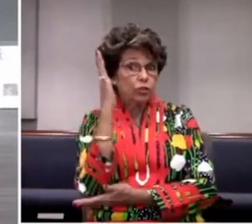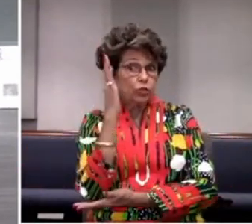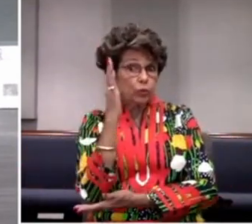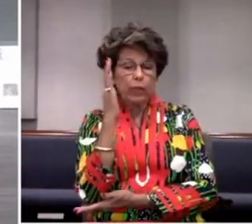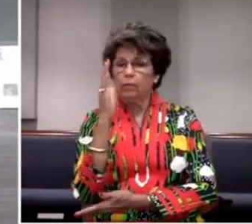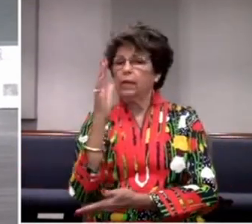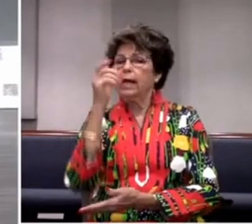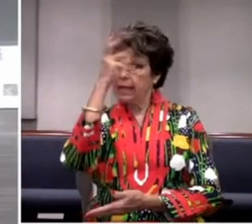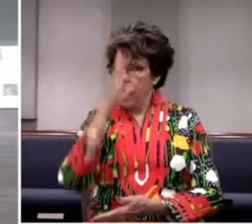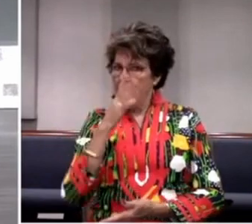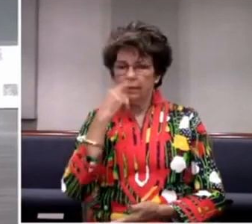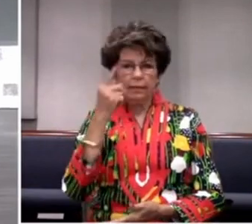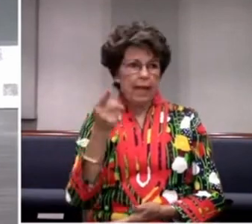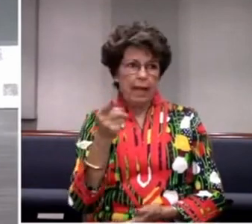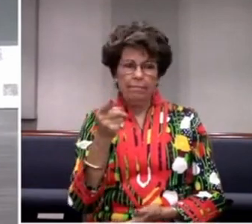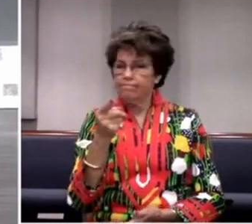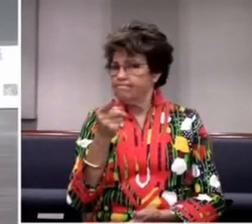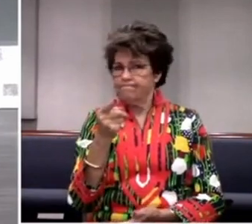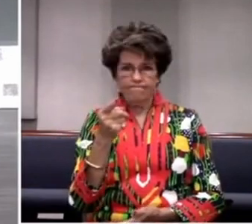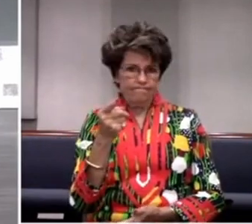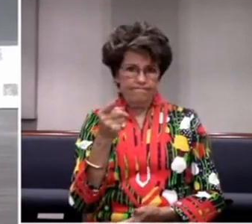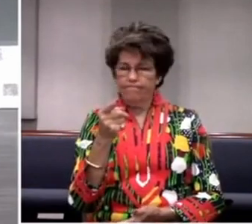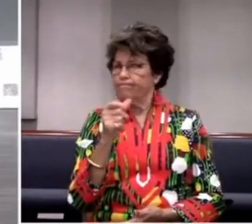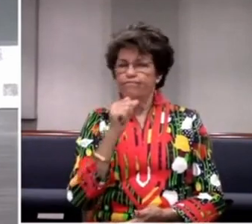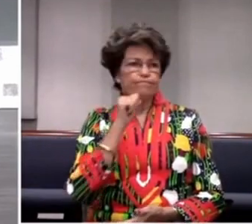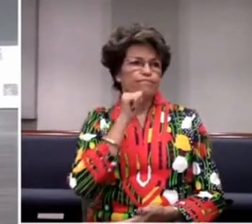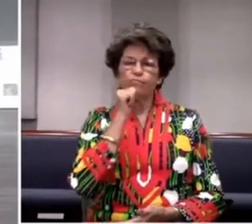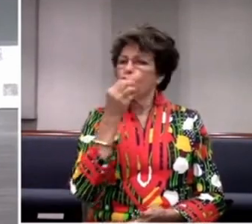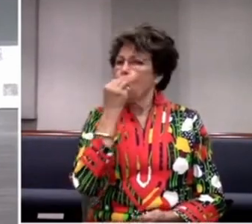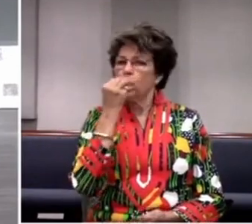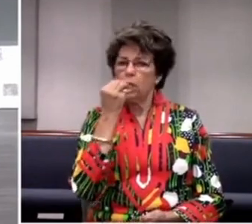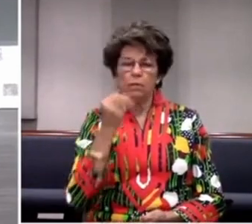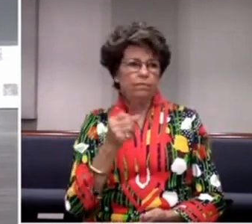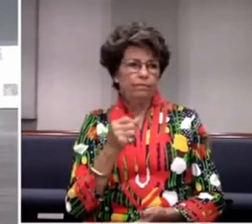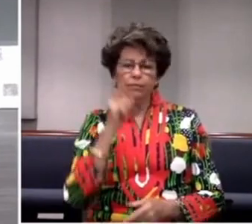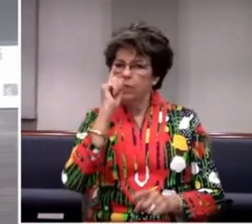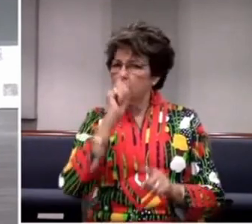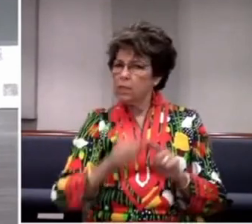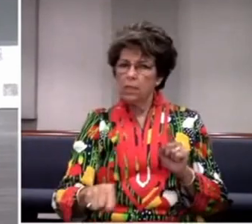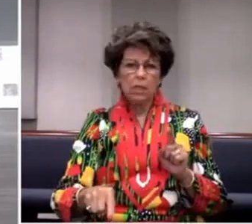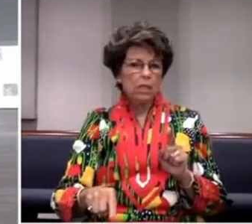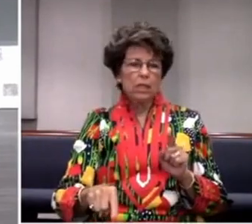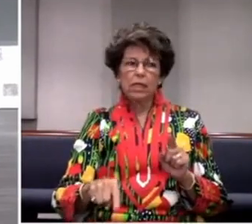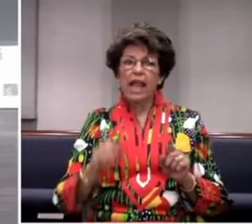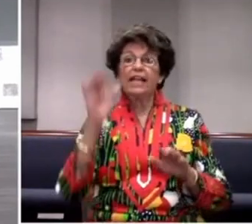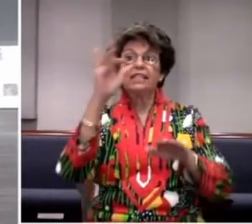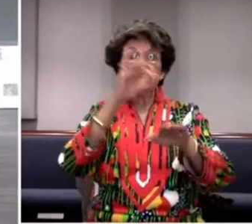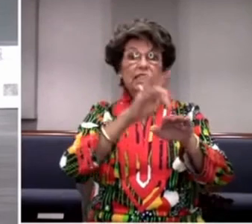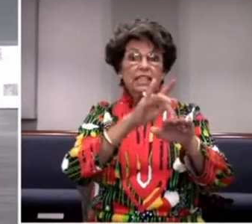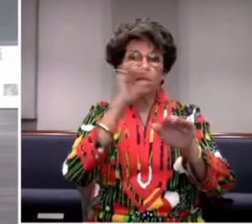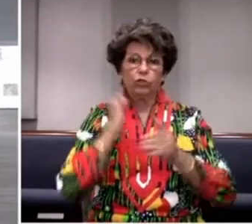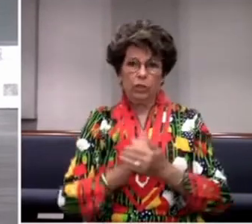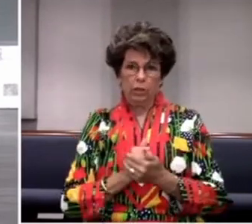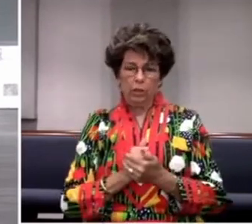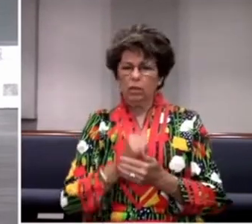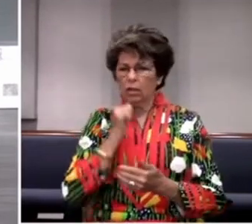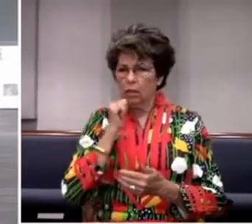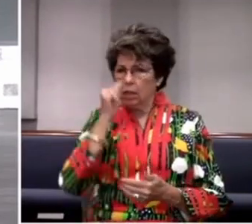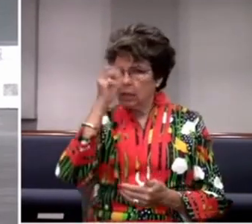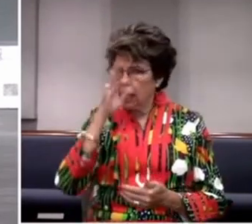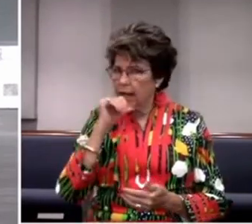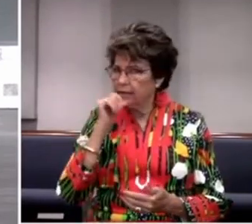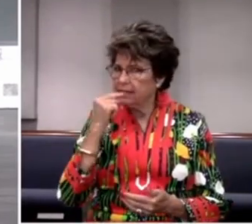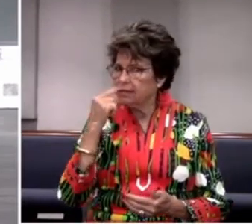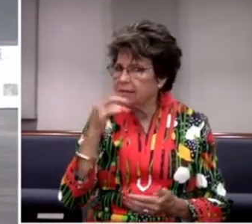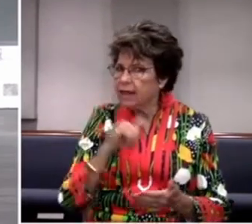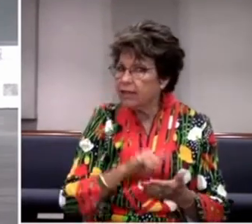God hath said, ye shall not eat of it, neither shall ye touch it. God didn't say that. Eve said that,